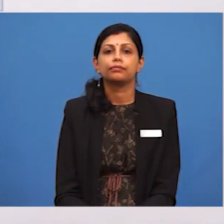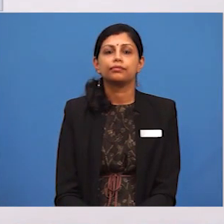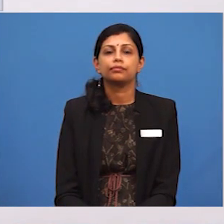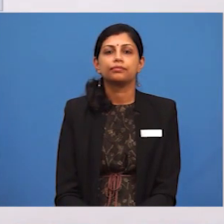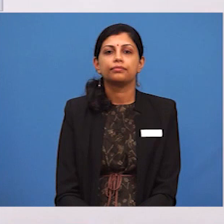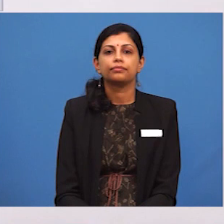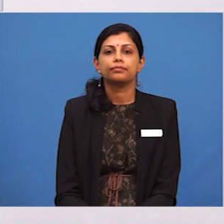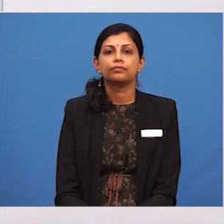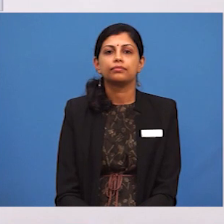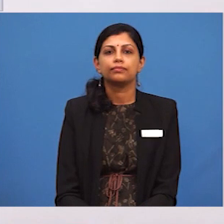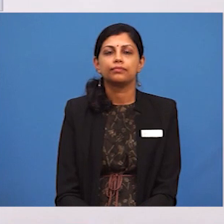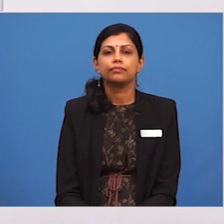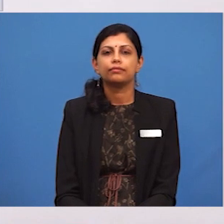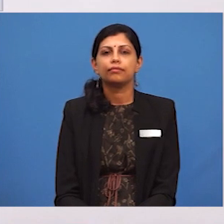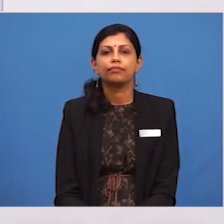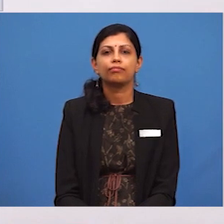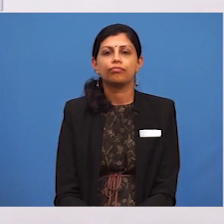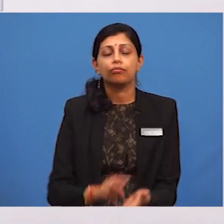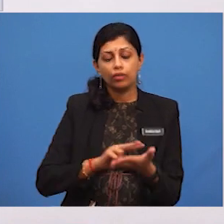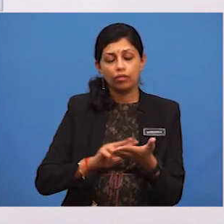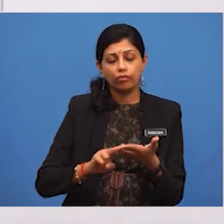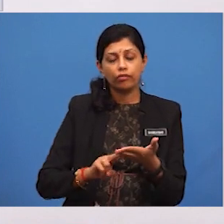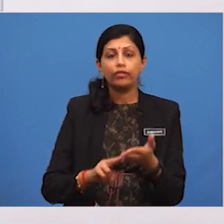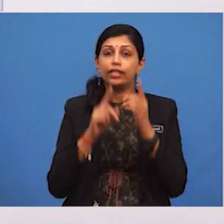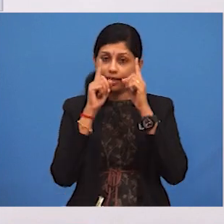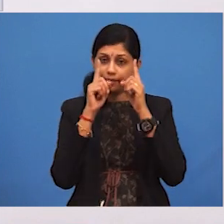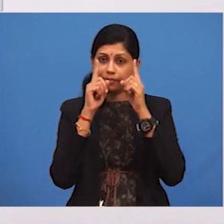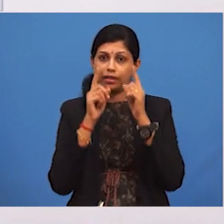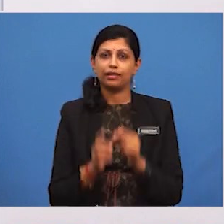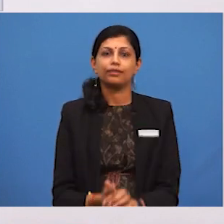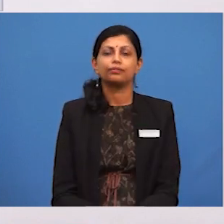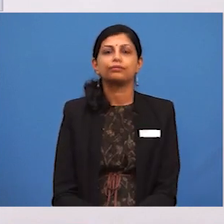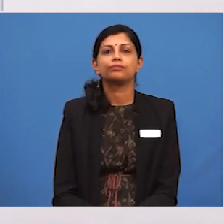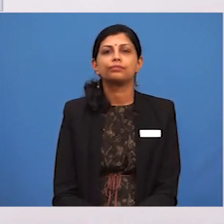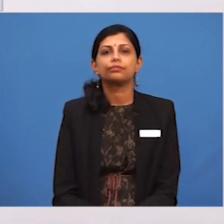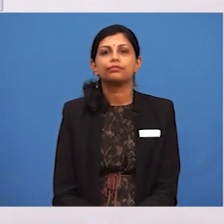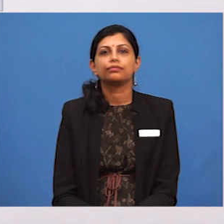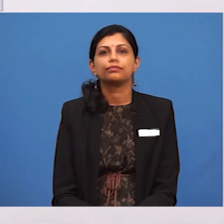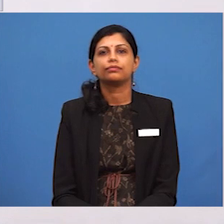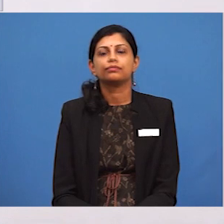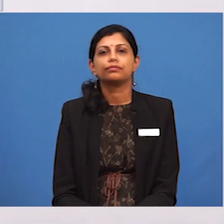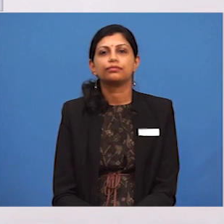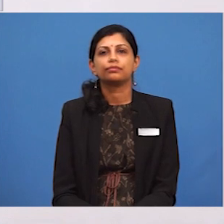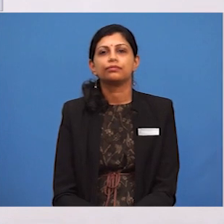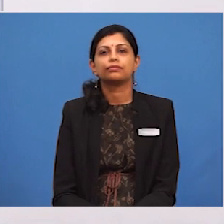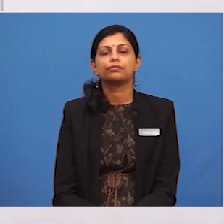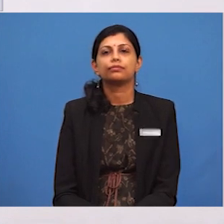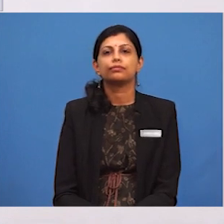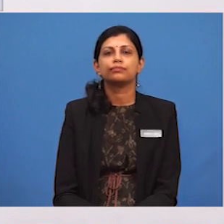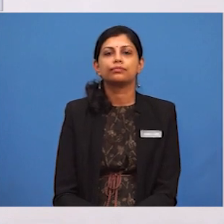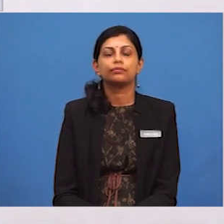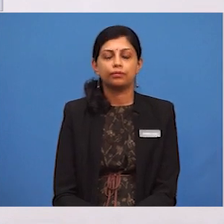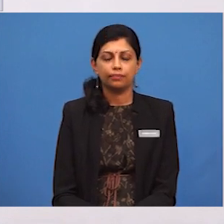before that you commute every day to college by taking the feeder bus. Hence, you cannot carry